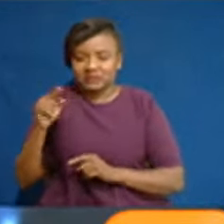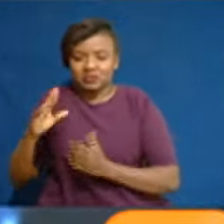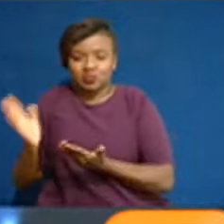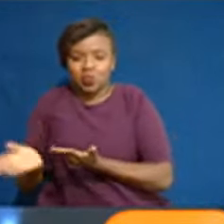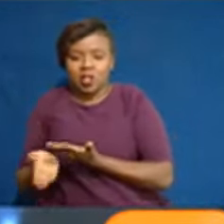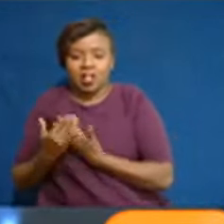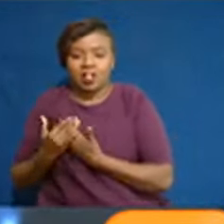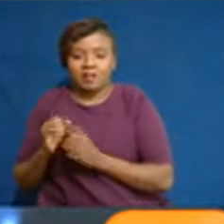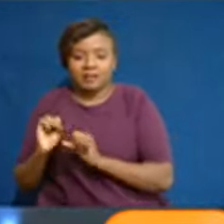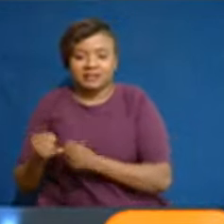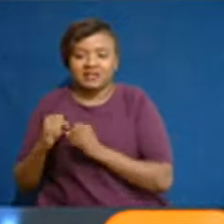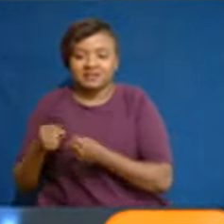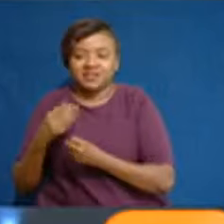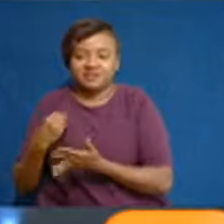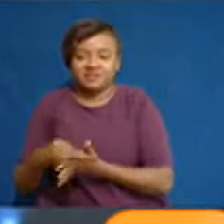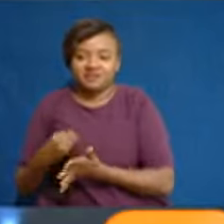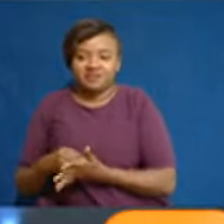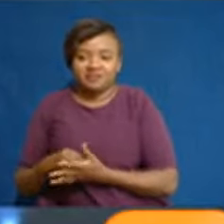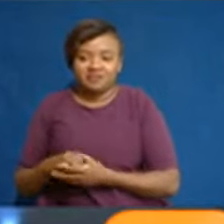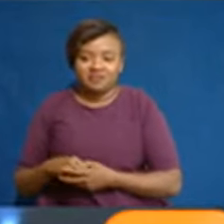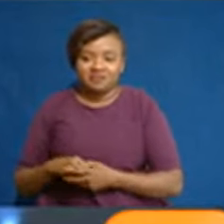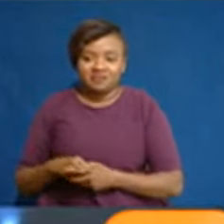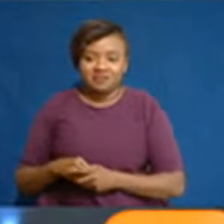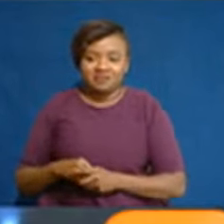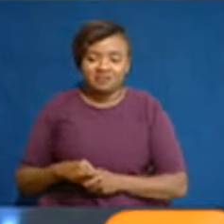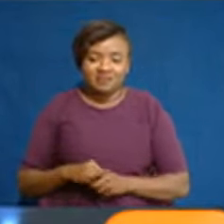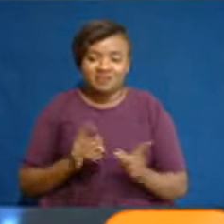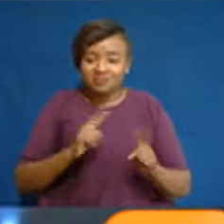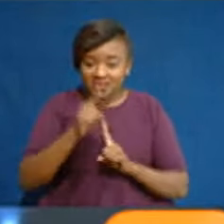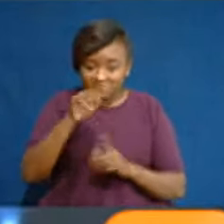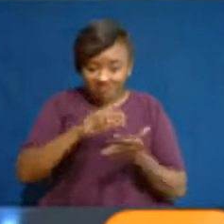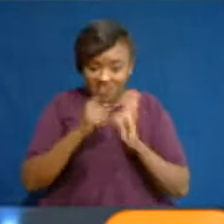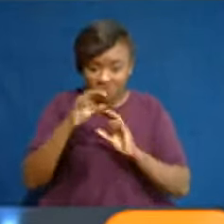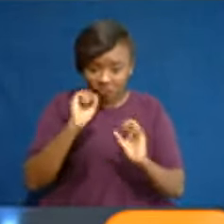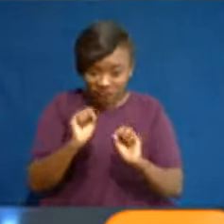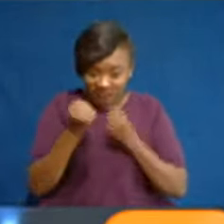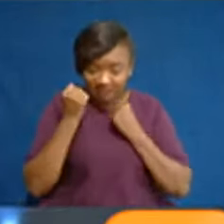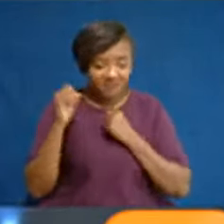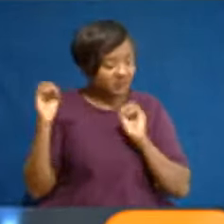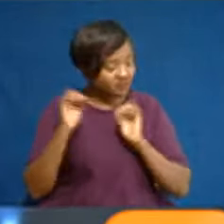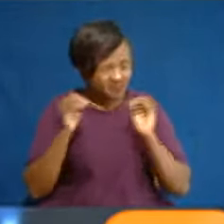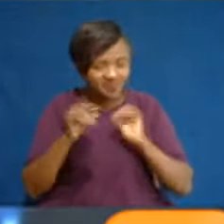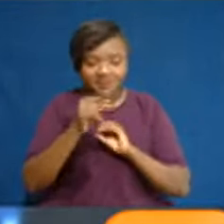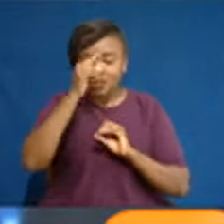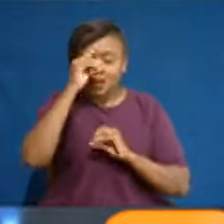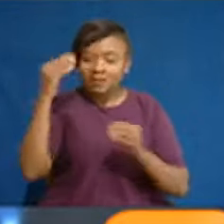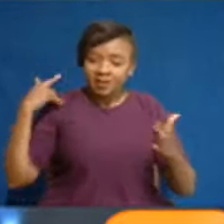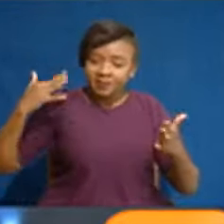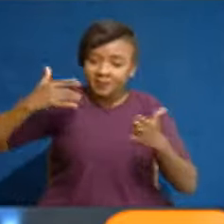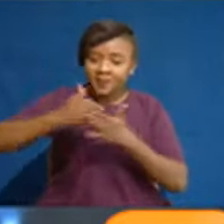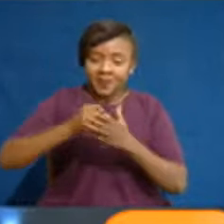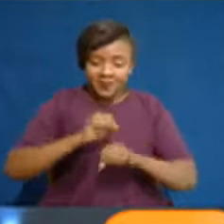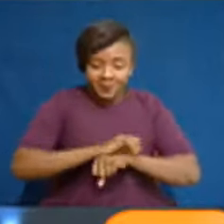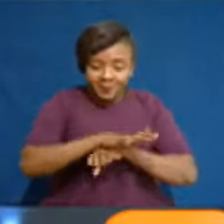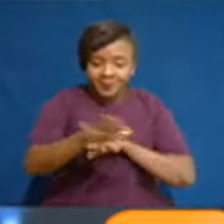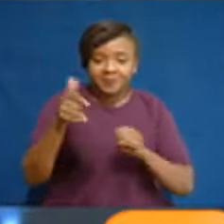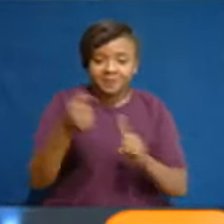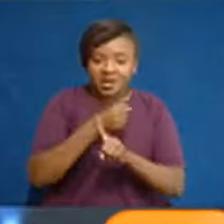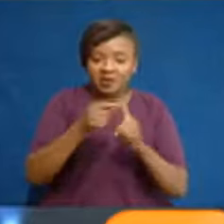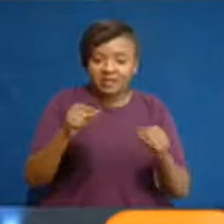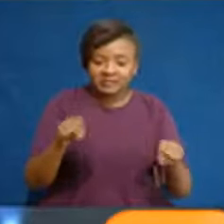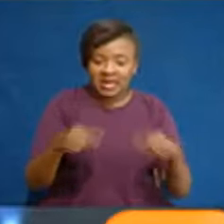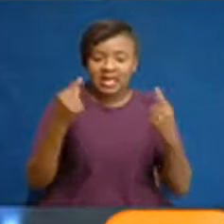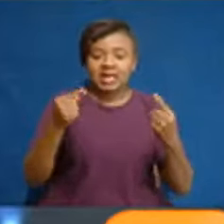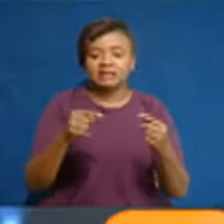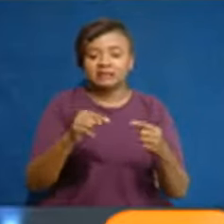lunch. Lakini sasa, Shirley, are you secure? You're not secure. The government has continually been perpetrating violence against the people of Kenya.